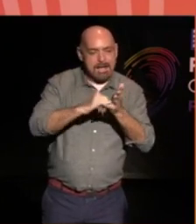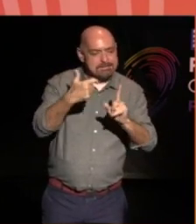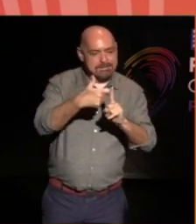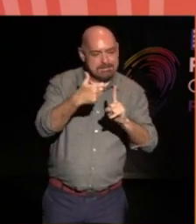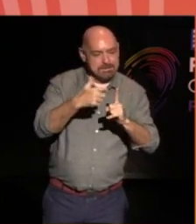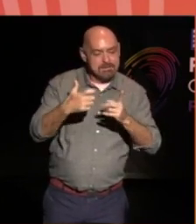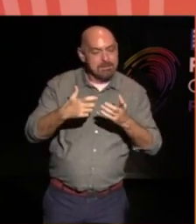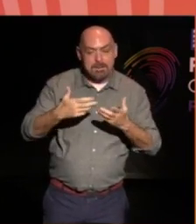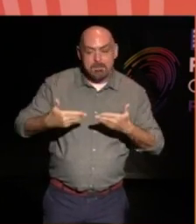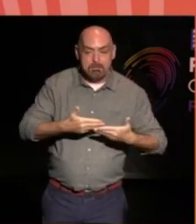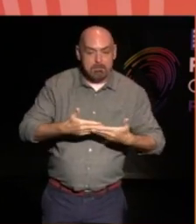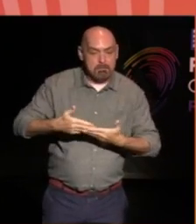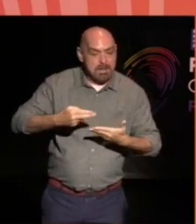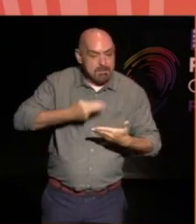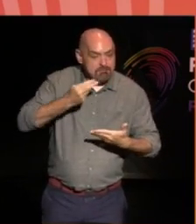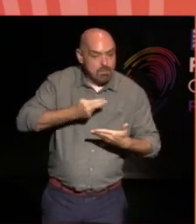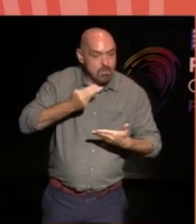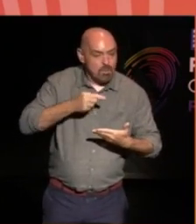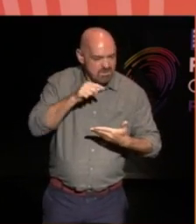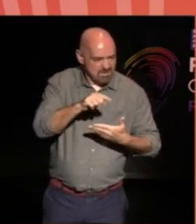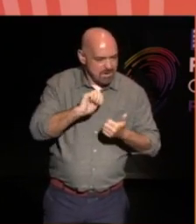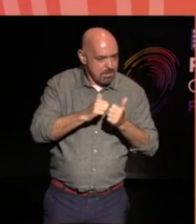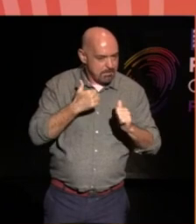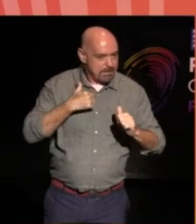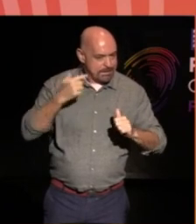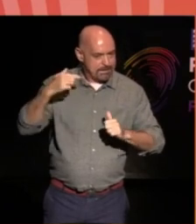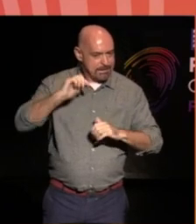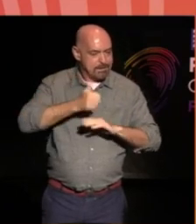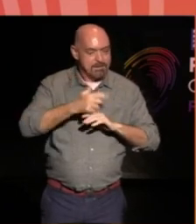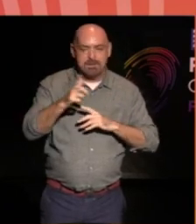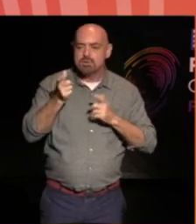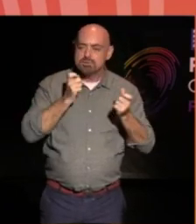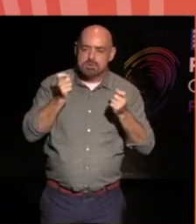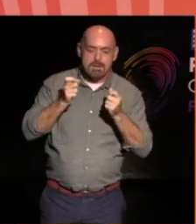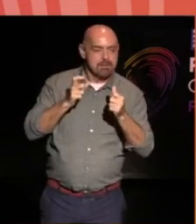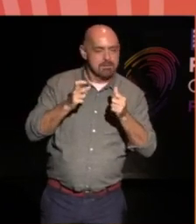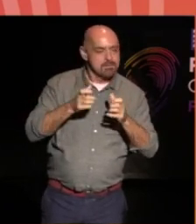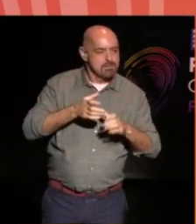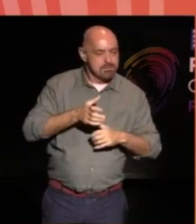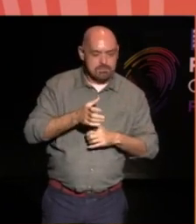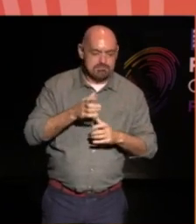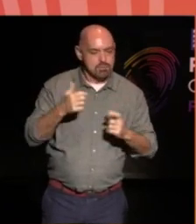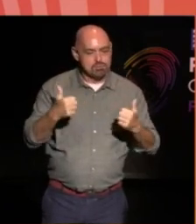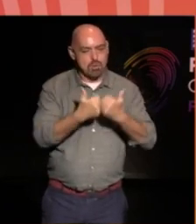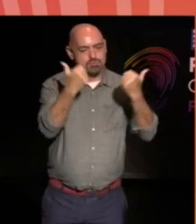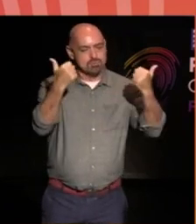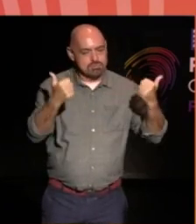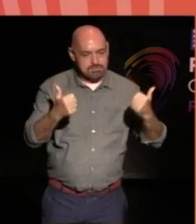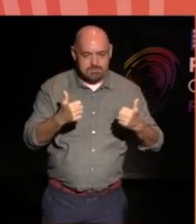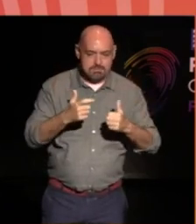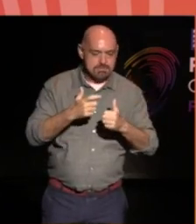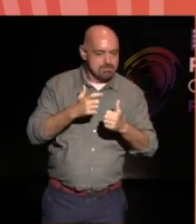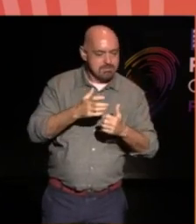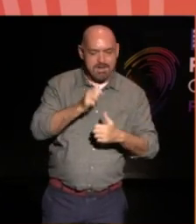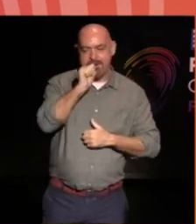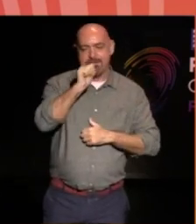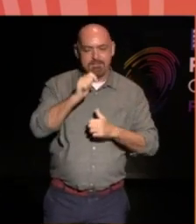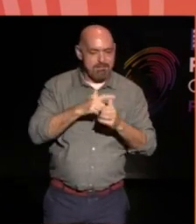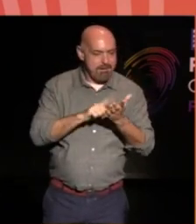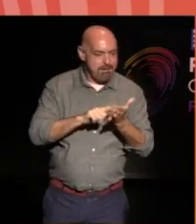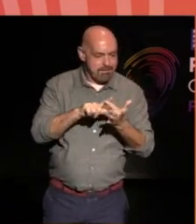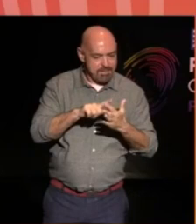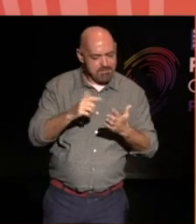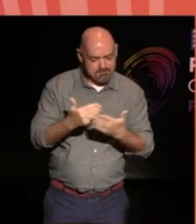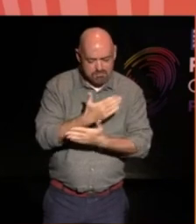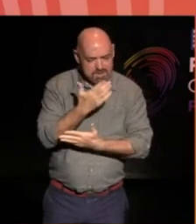food company, the UK's biggest baby food company. I've chaired Toast Ale, which is a fantastic craft beer business that uses